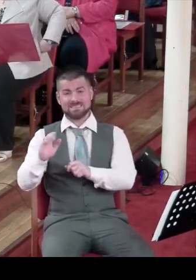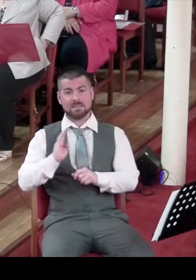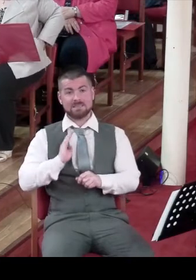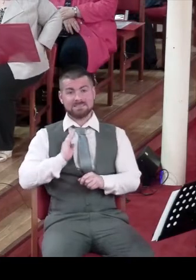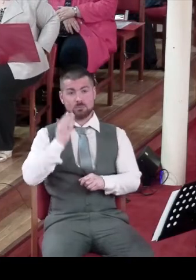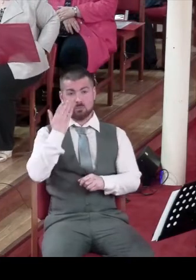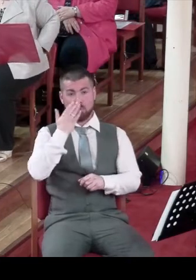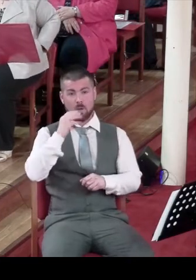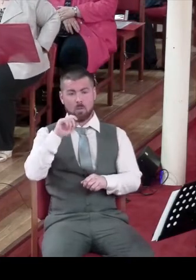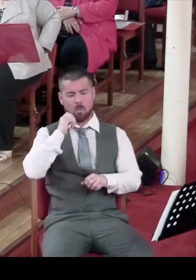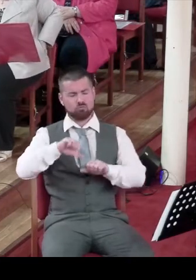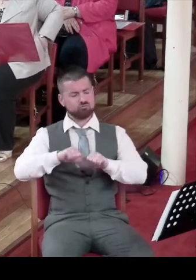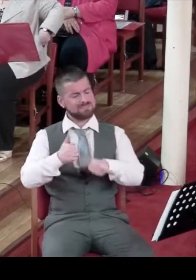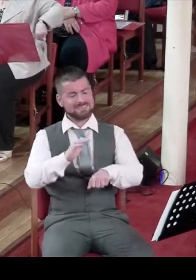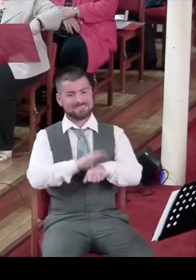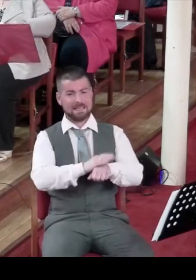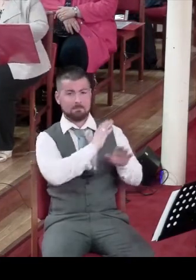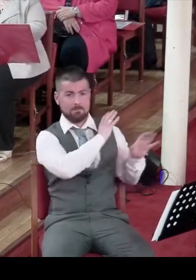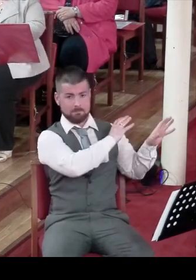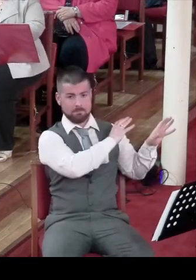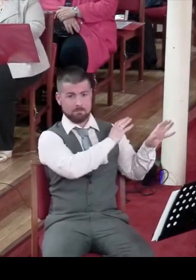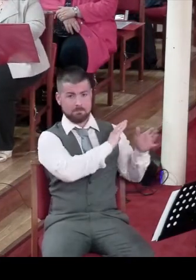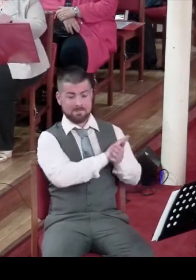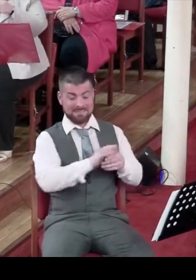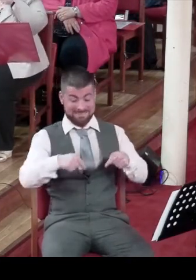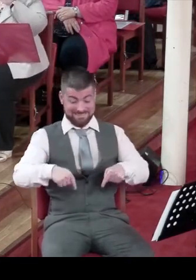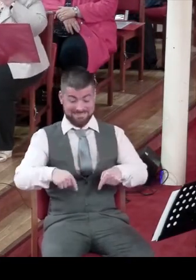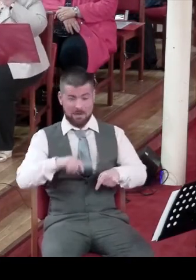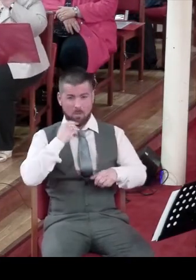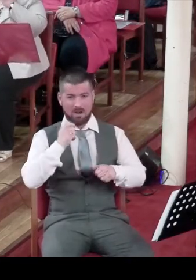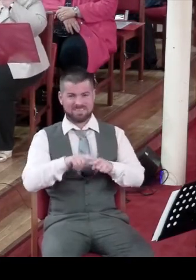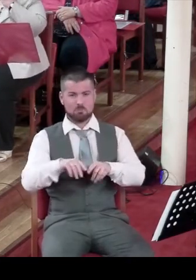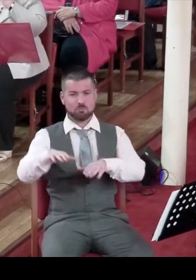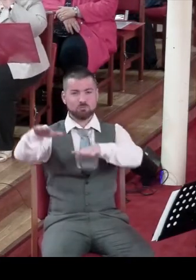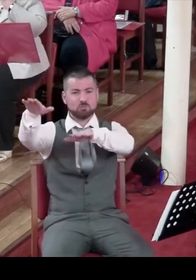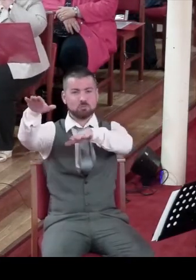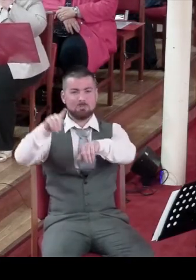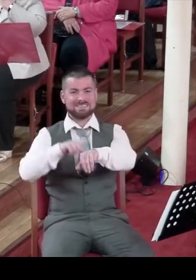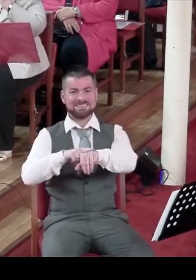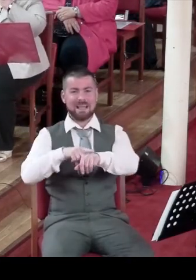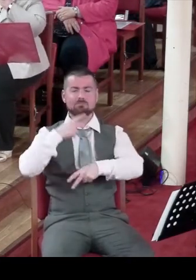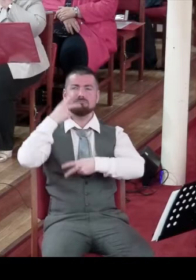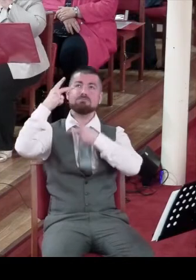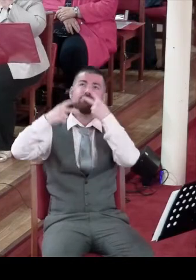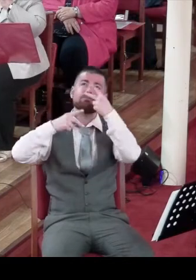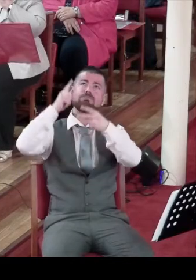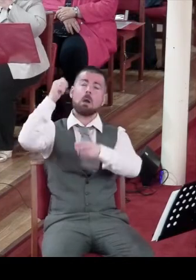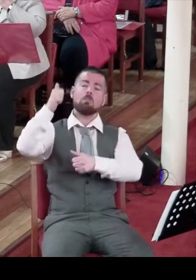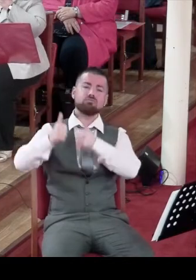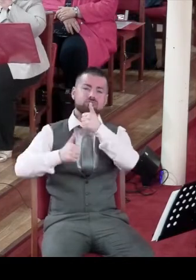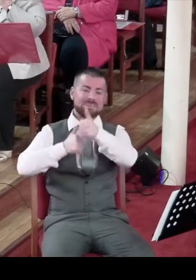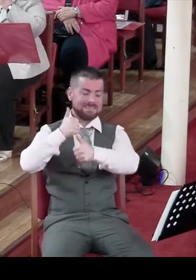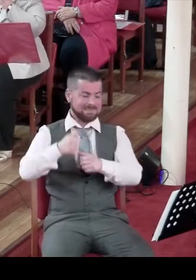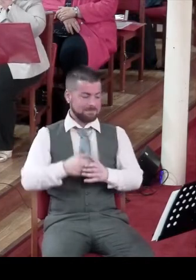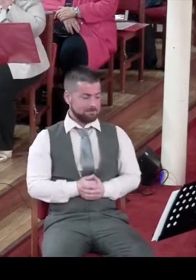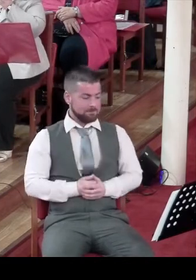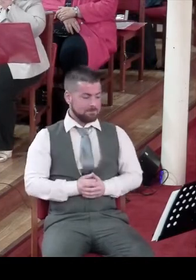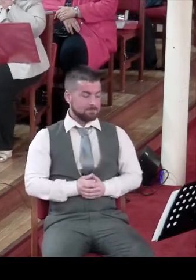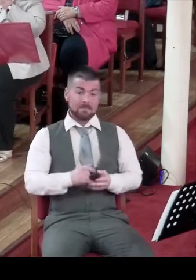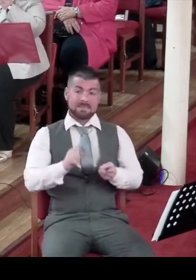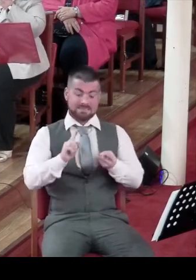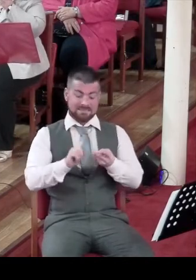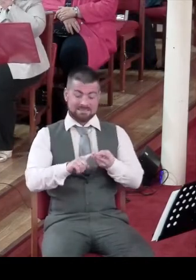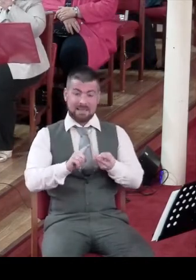a great time there this morning while we're having a super time singing God's praise. The second of our